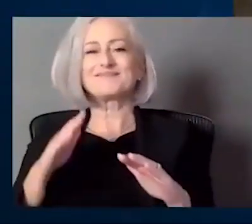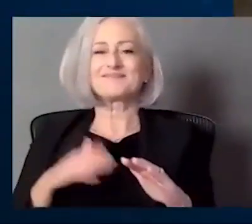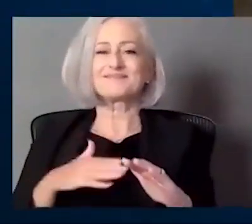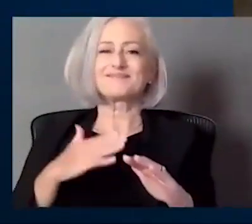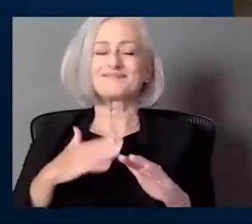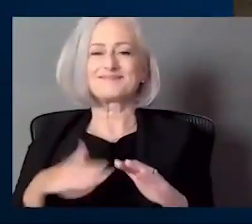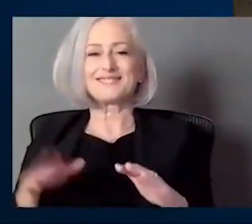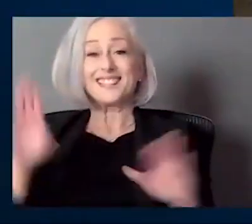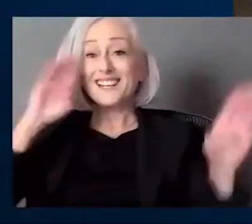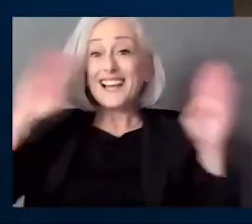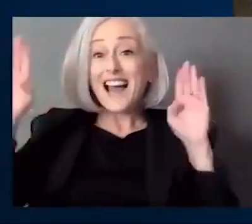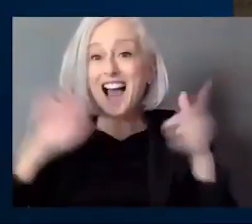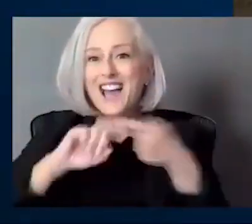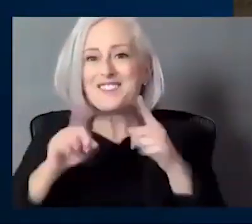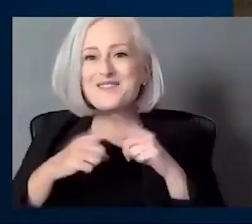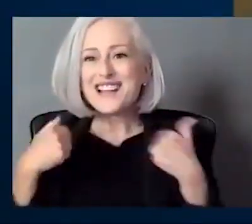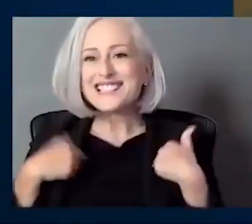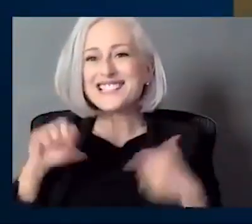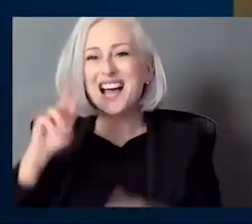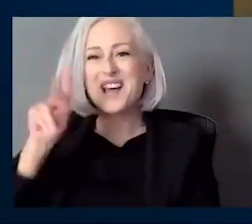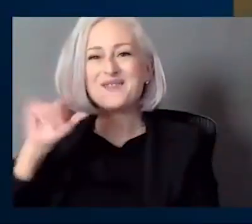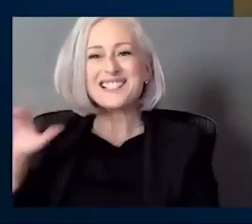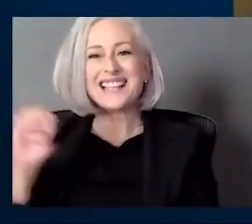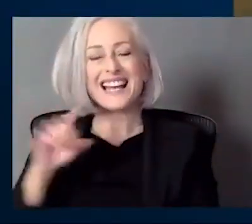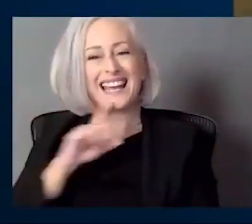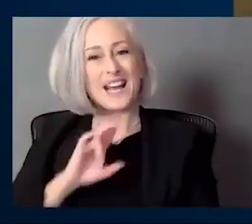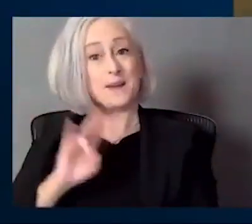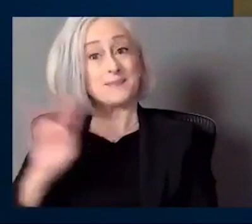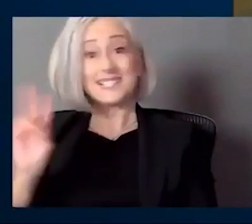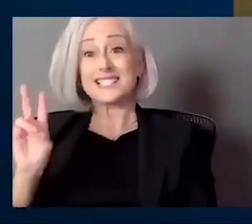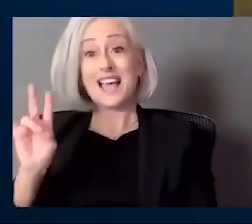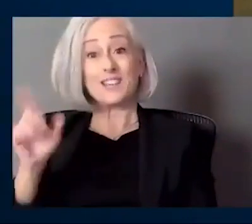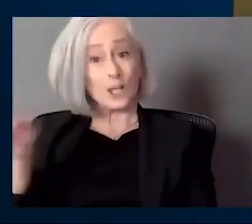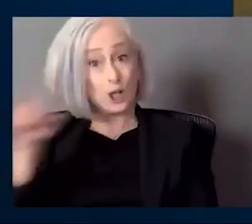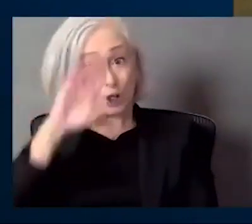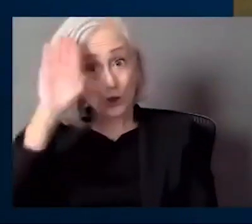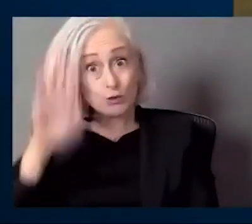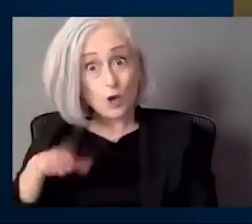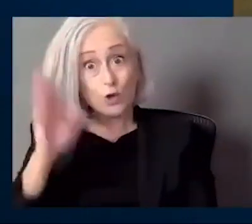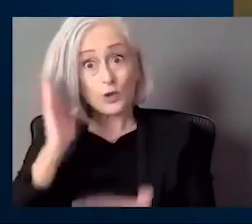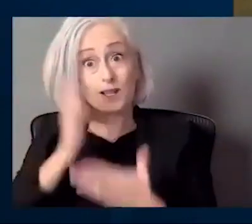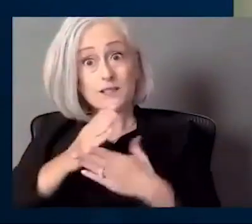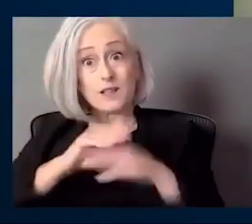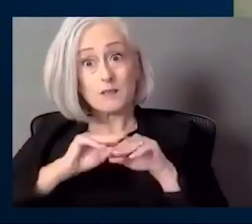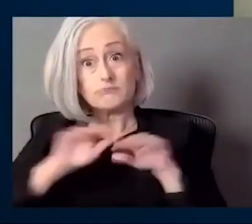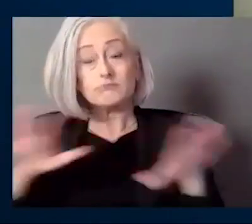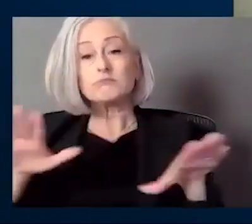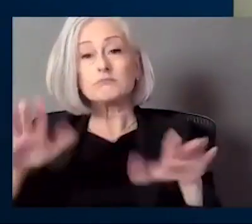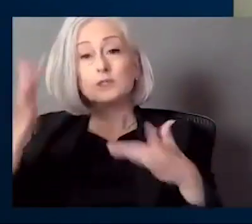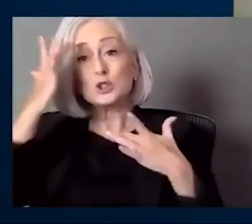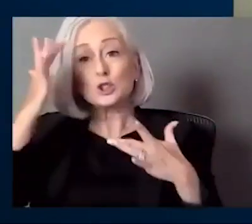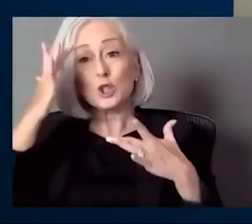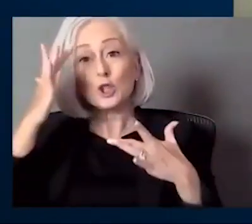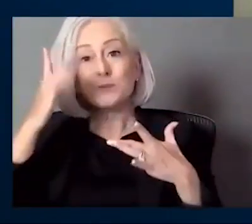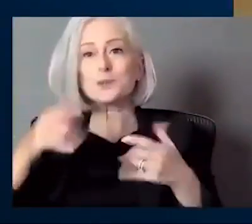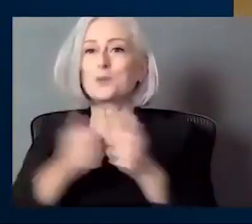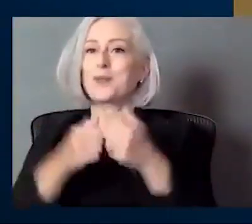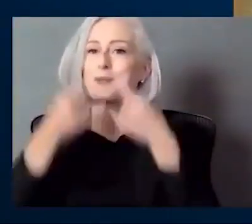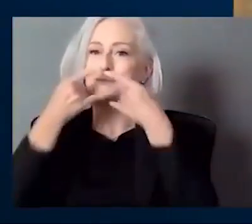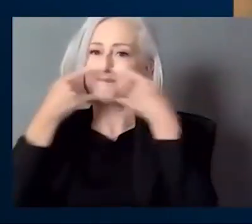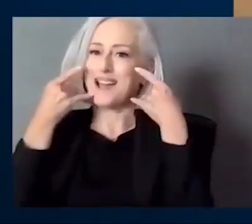Hi friends, I'm Sunny and I'm 7 years old. Do you know you can stop spreading germs by wearing a mask?